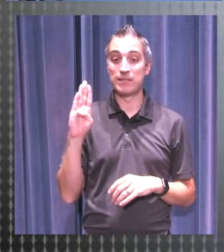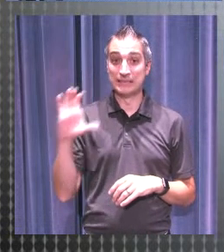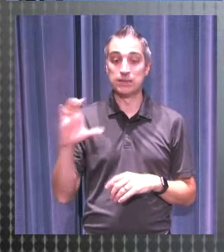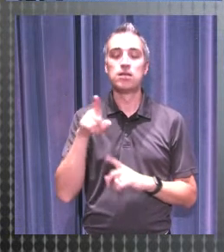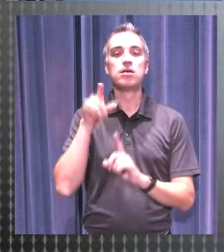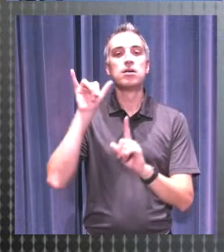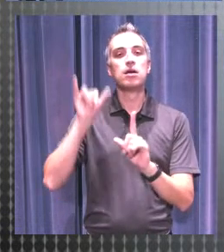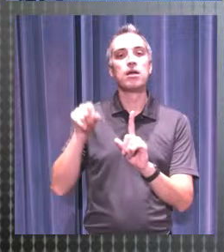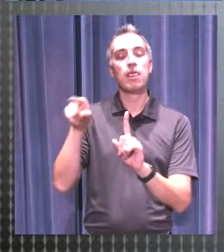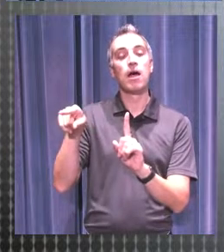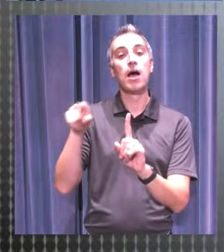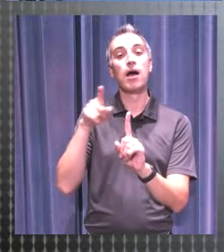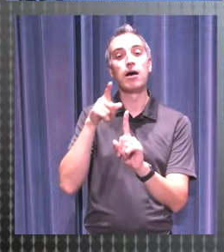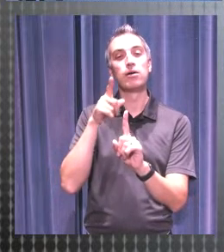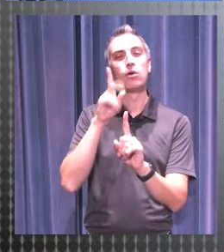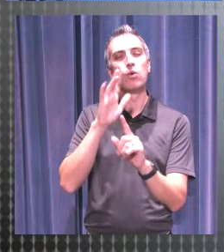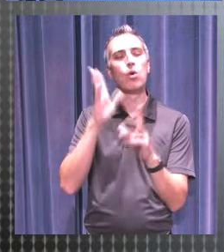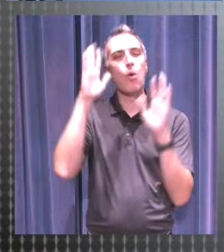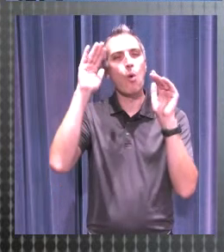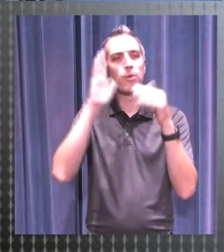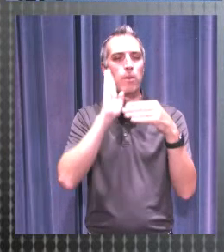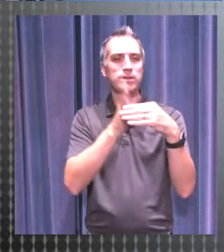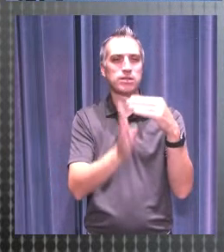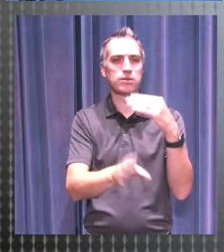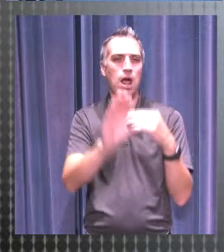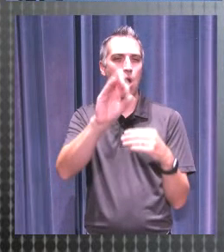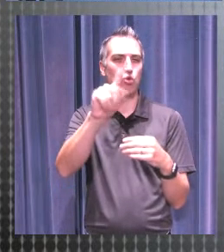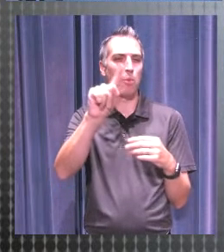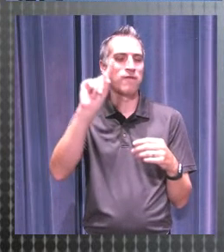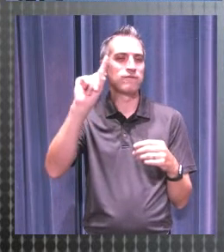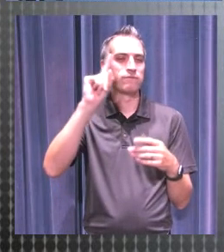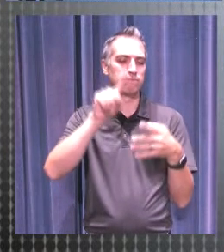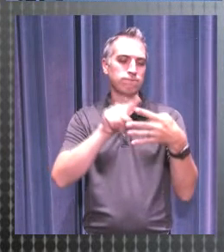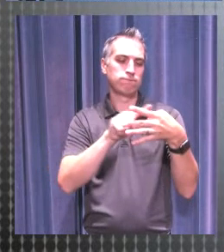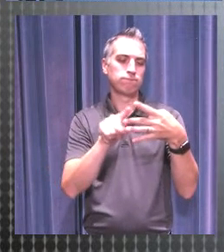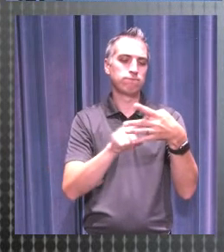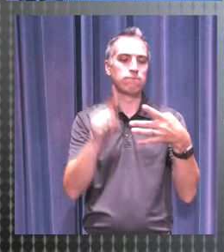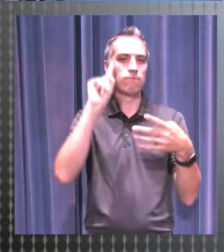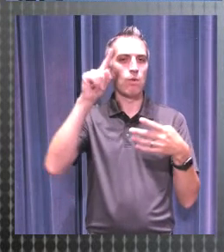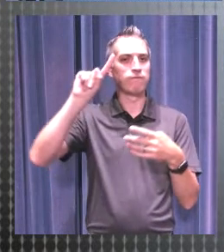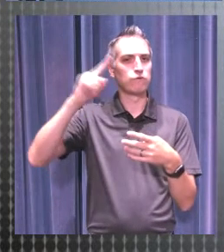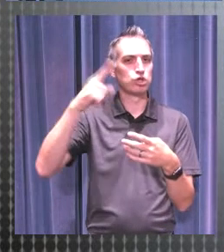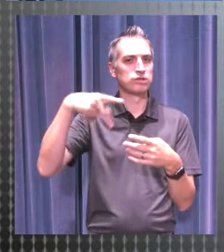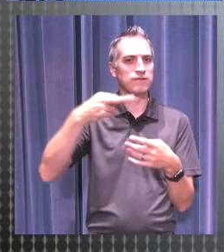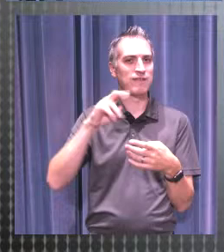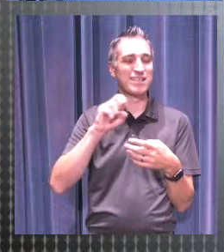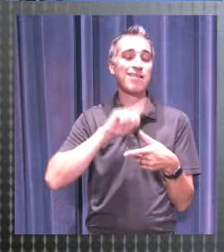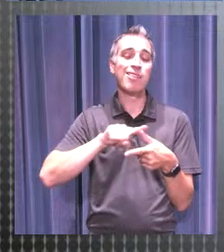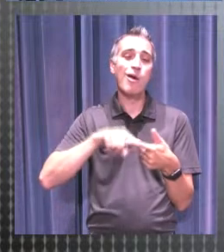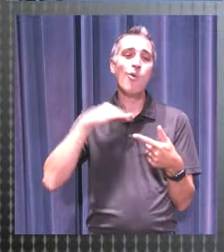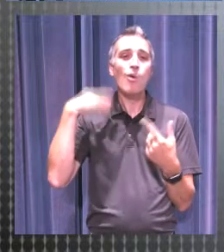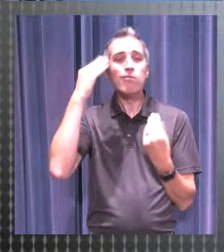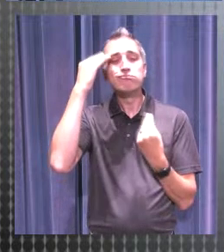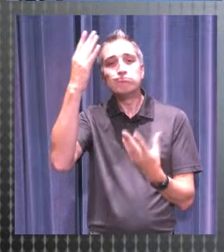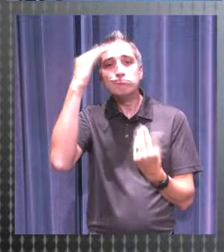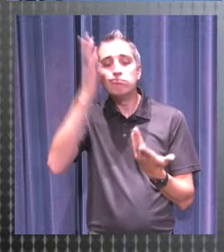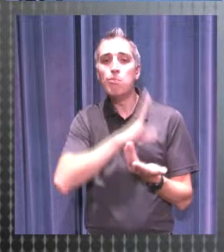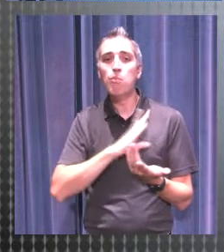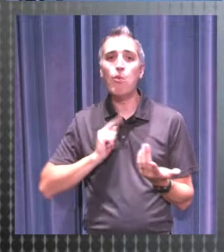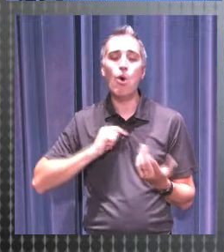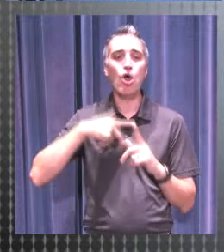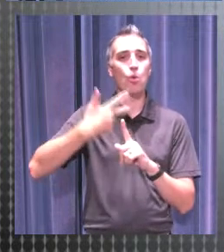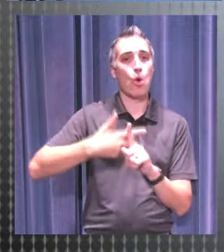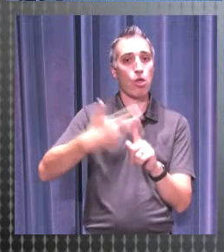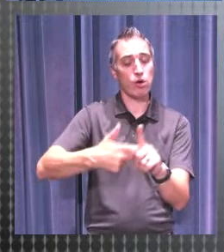completion, we're hoping by the end of October for this first phase. And then we'll be providing the board with quarterly updates as well. So we'll keep you guys apprised of